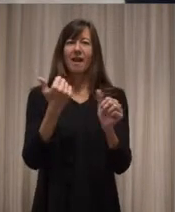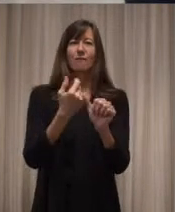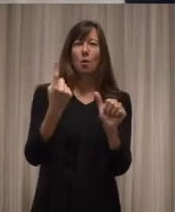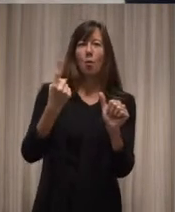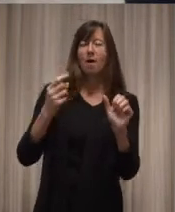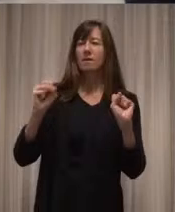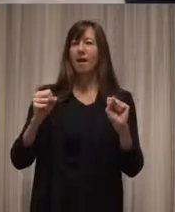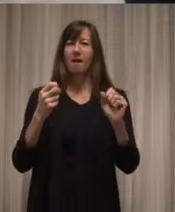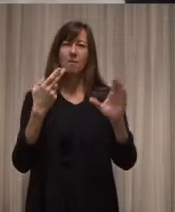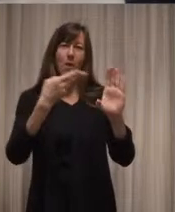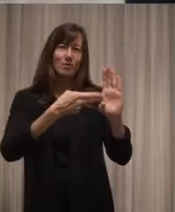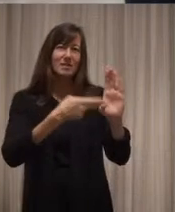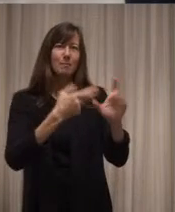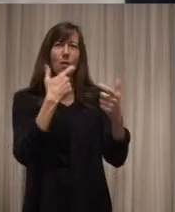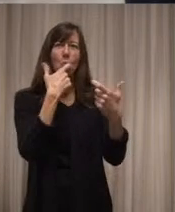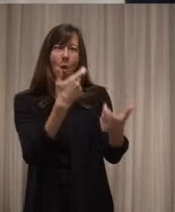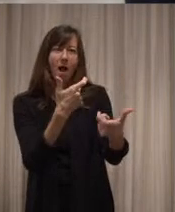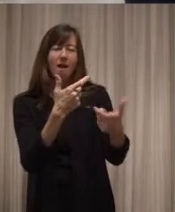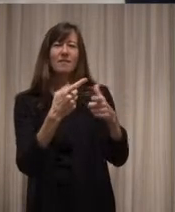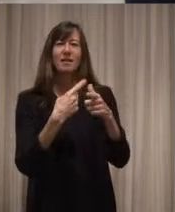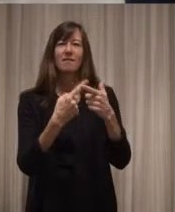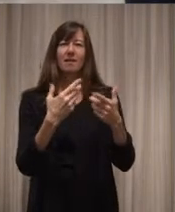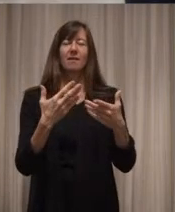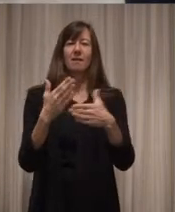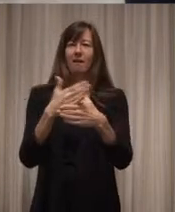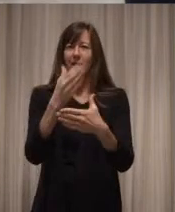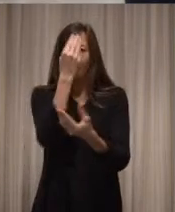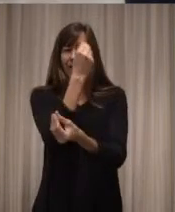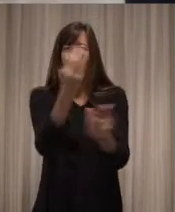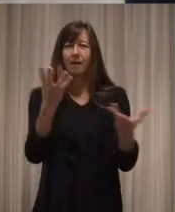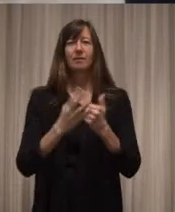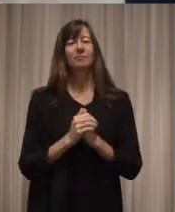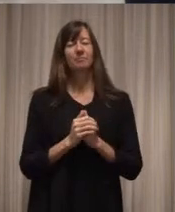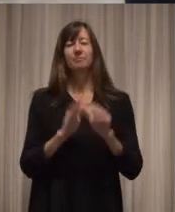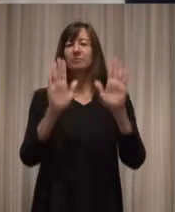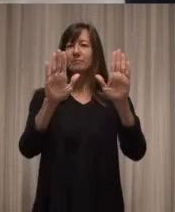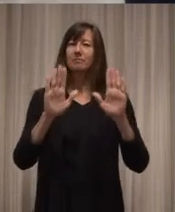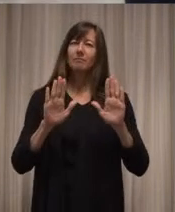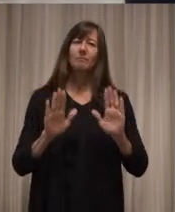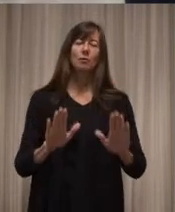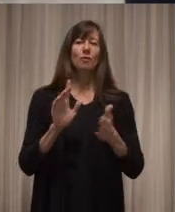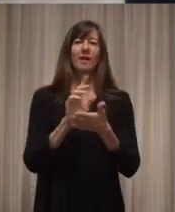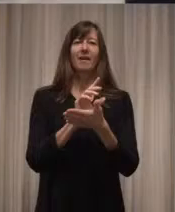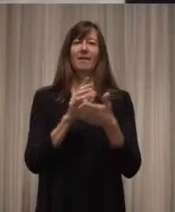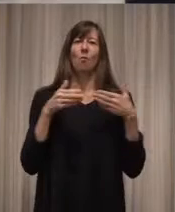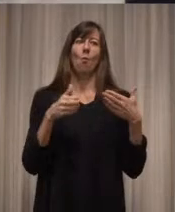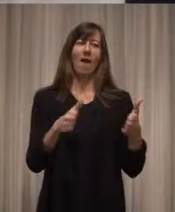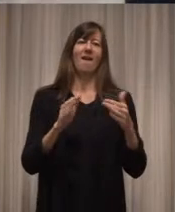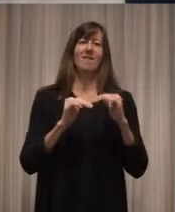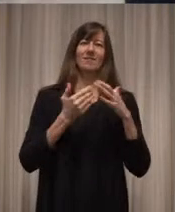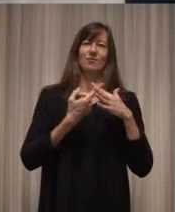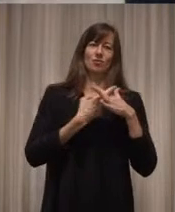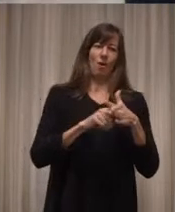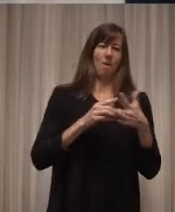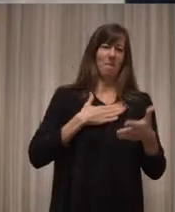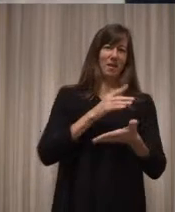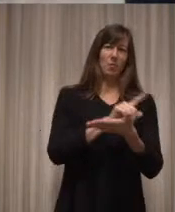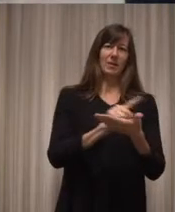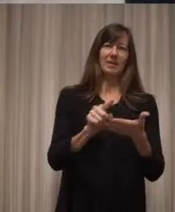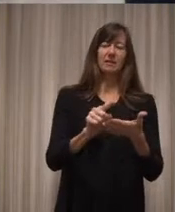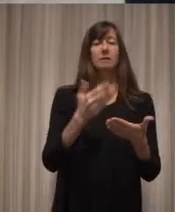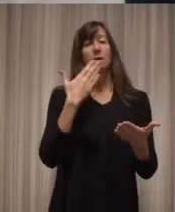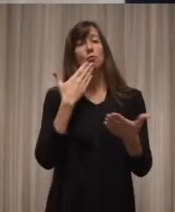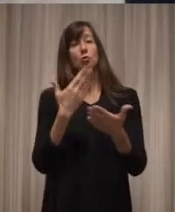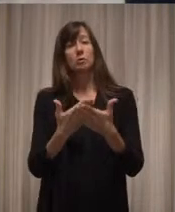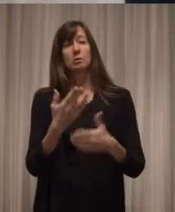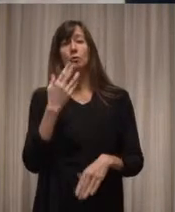way to start the week, and I think that is the good news for today and for looking out